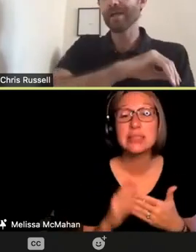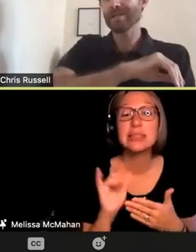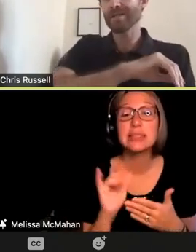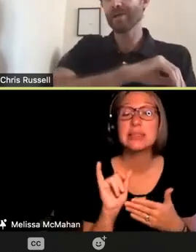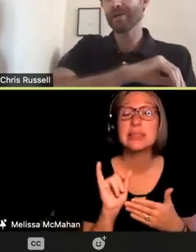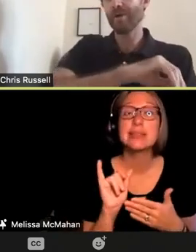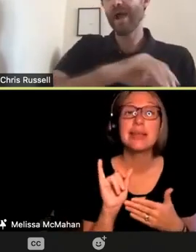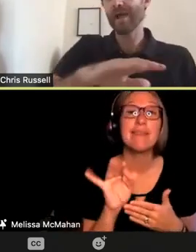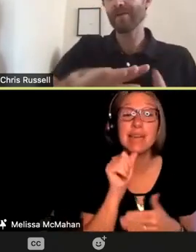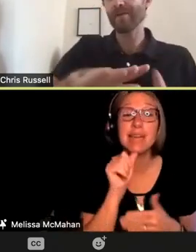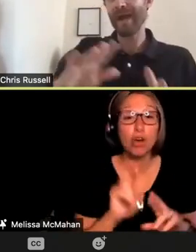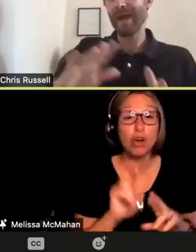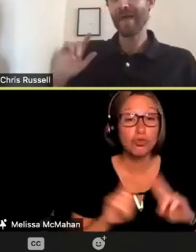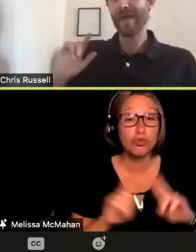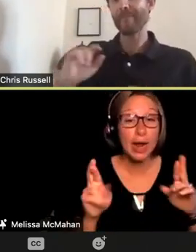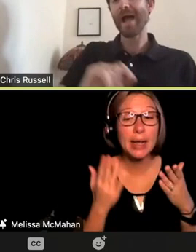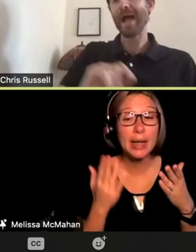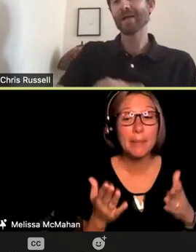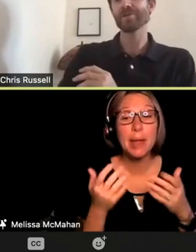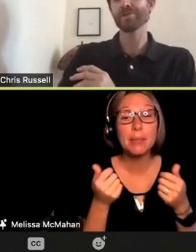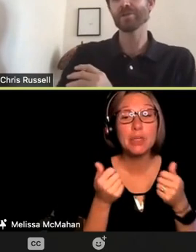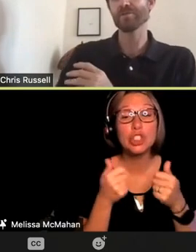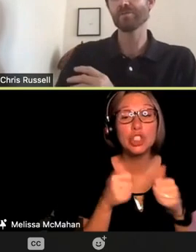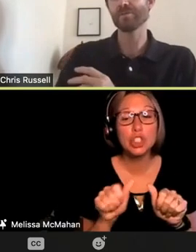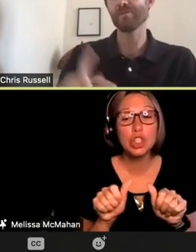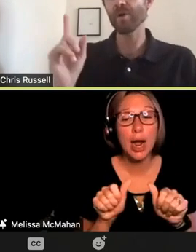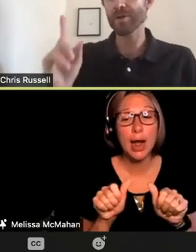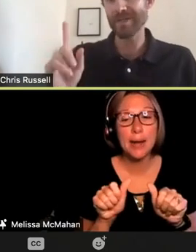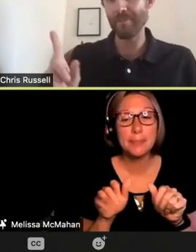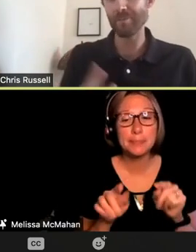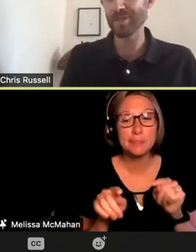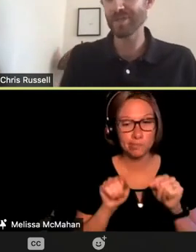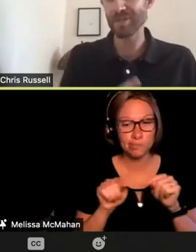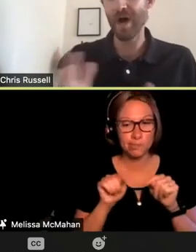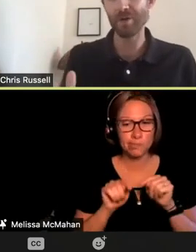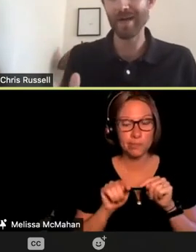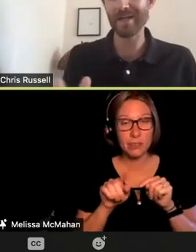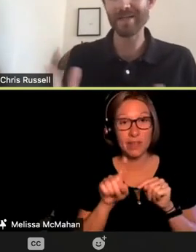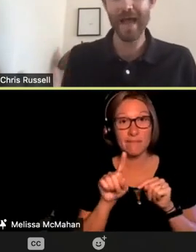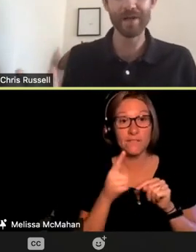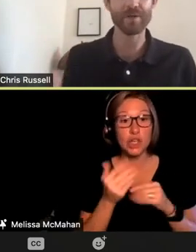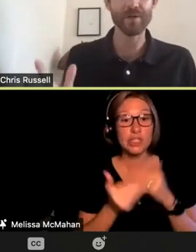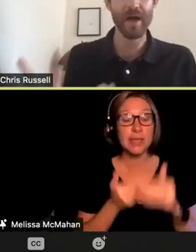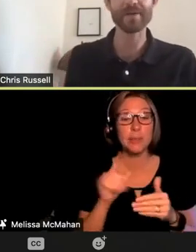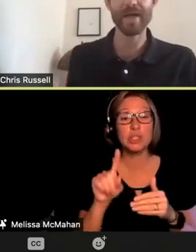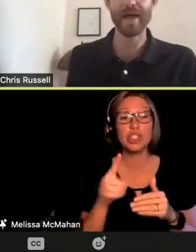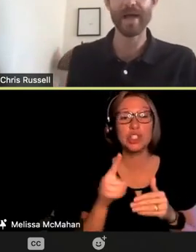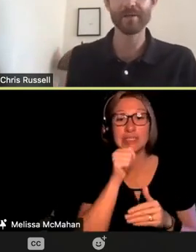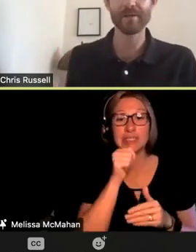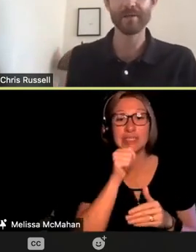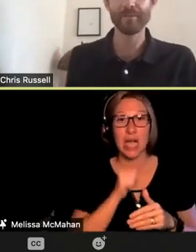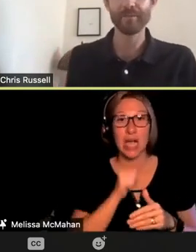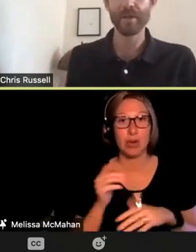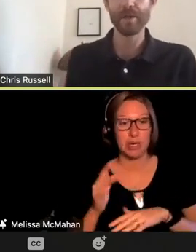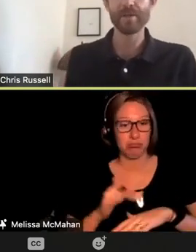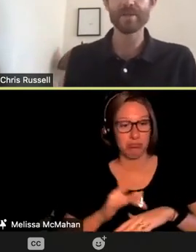for it, instead try kind of paring that back to just, the first step would be just tolerating tactile